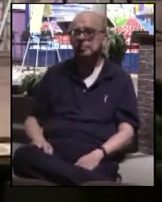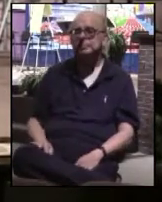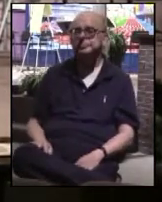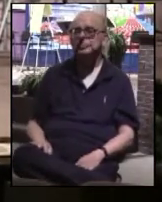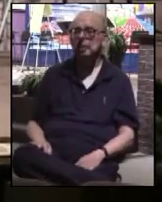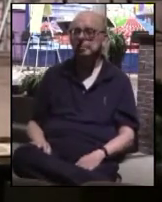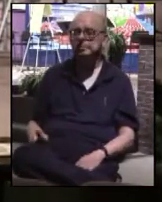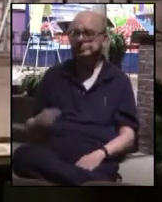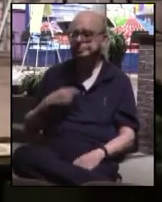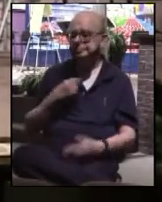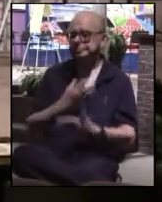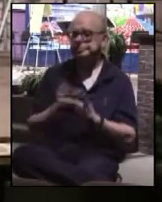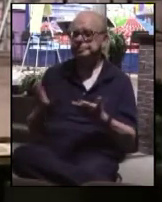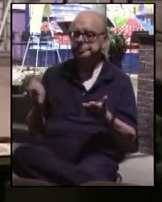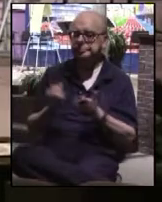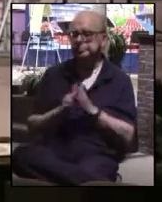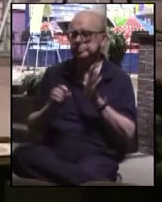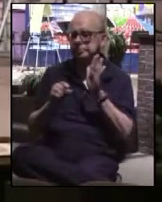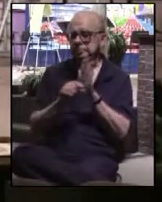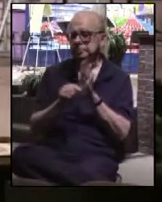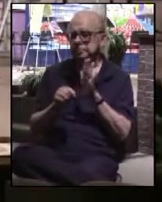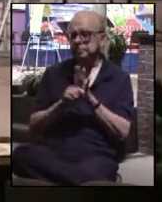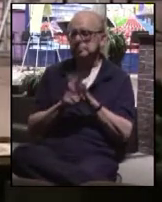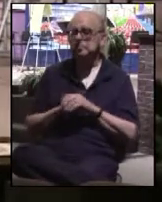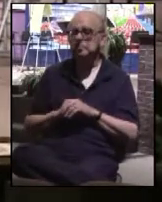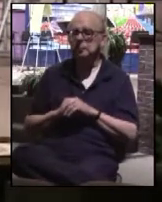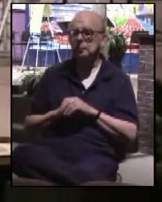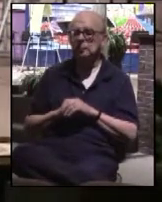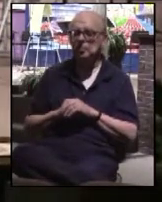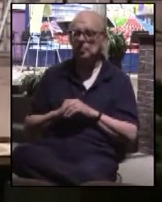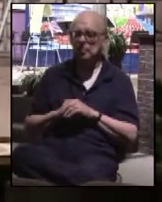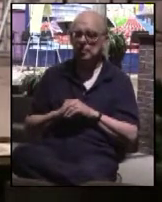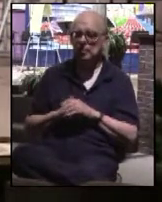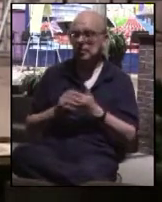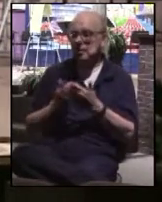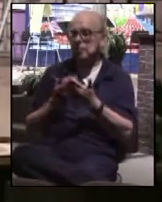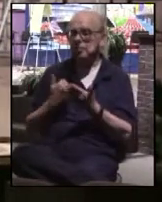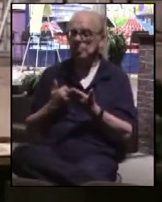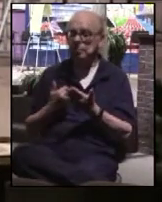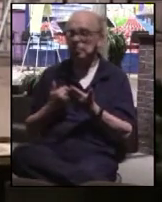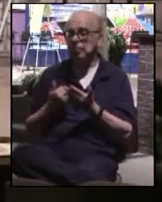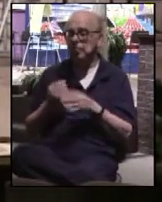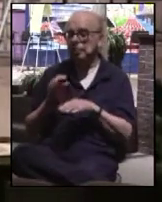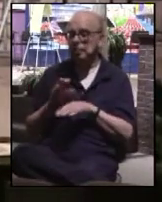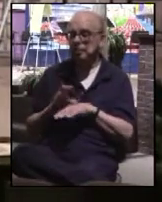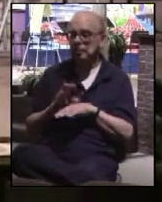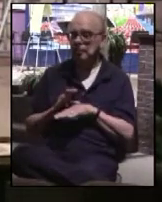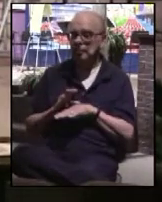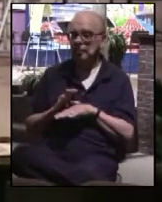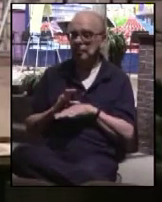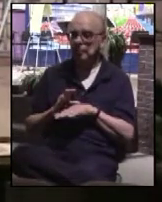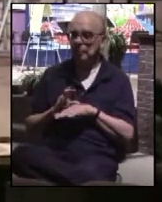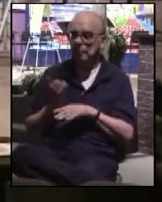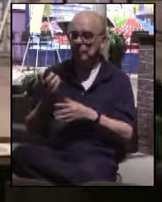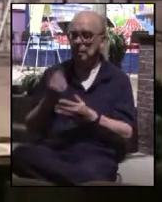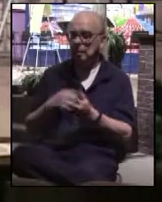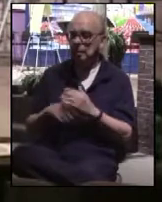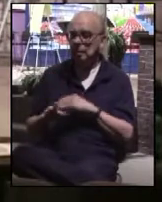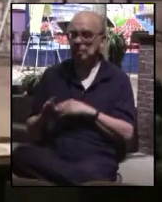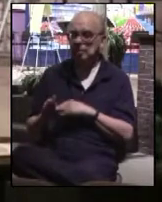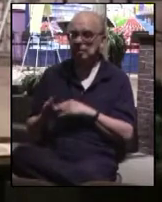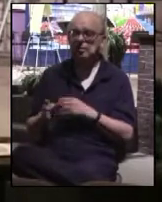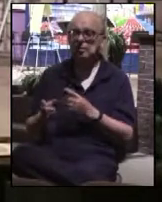let me say this this verse was prior to the church coming into existence